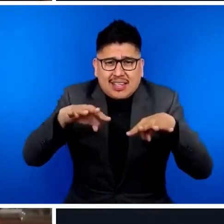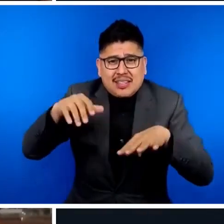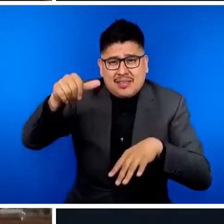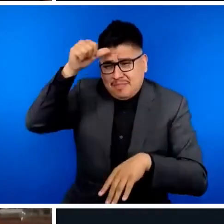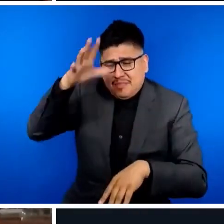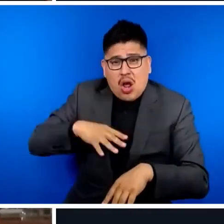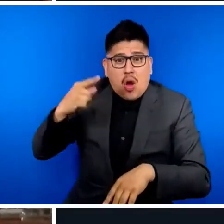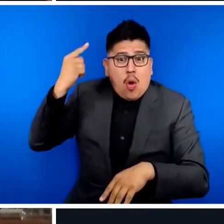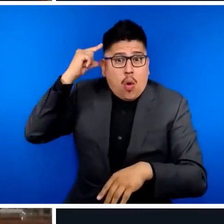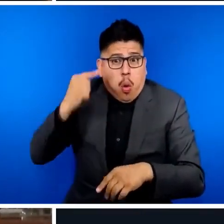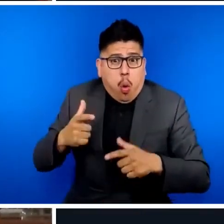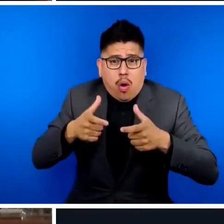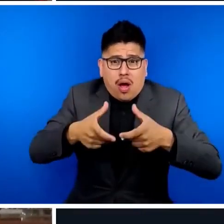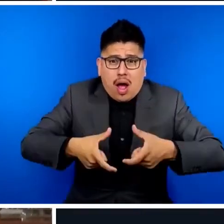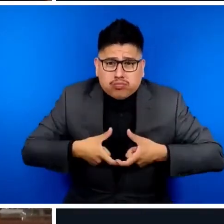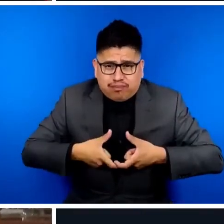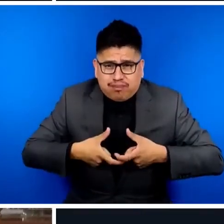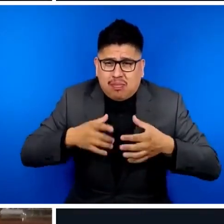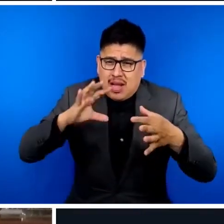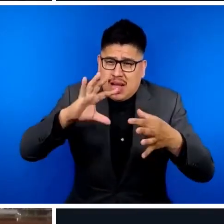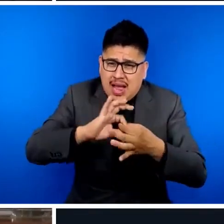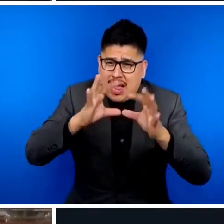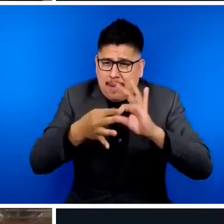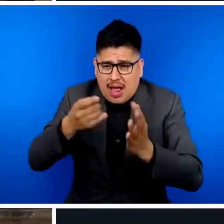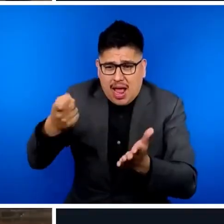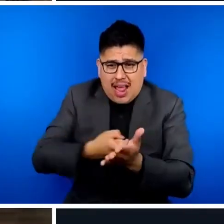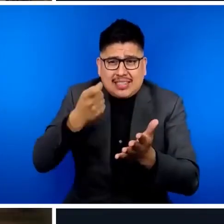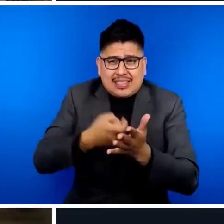medal Olympic hockey team. Come on in.